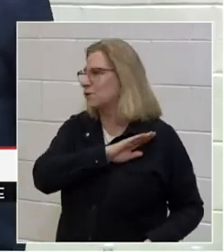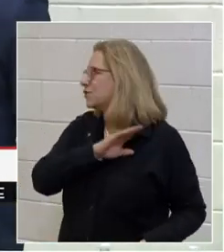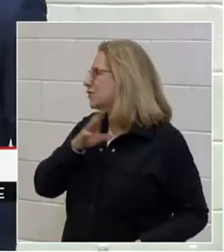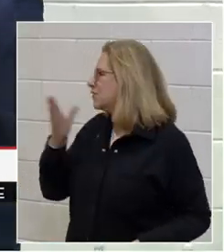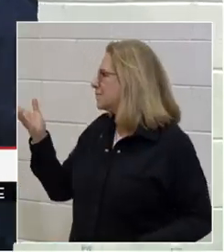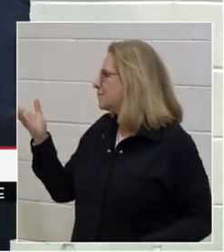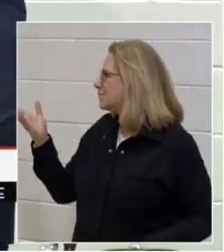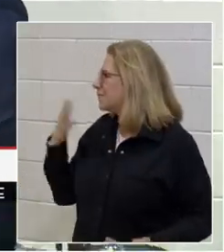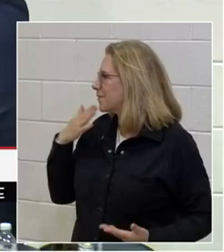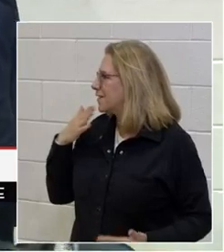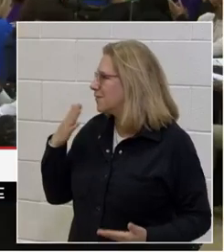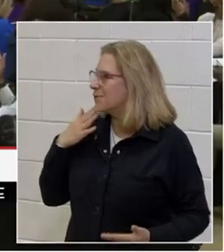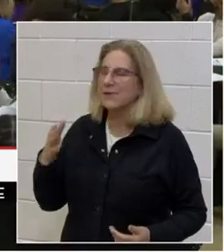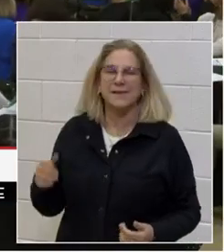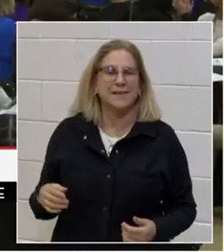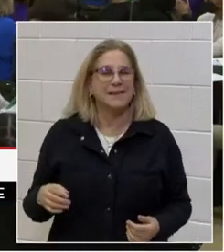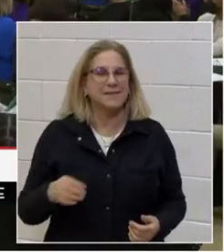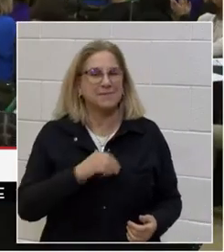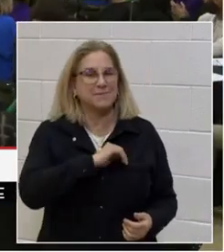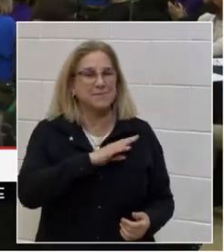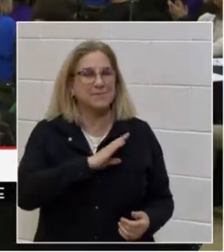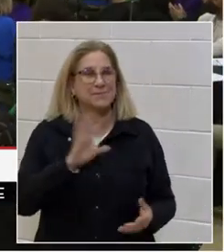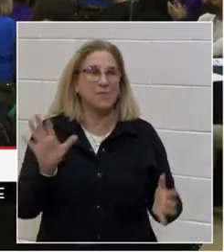And greetings, everybody.